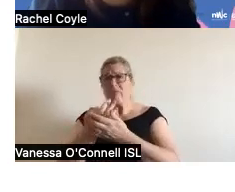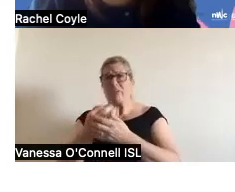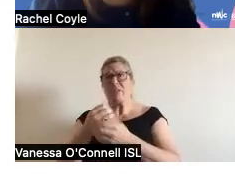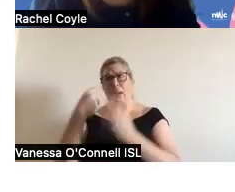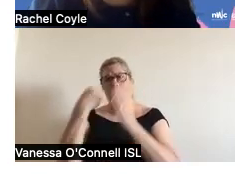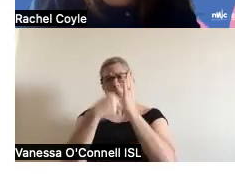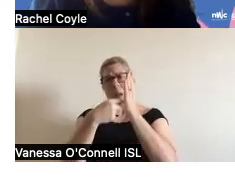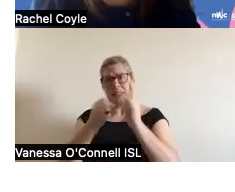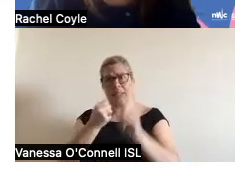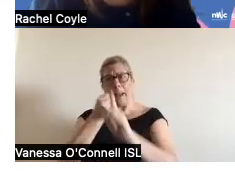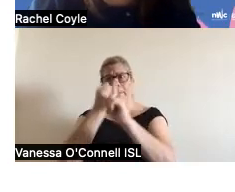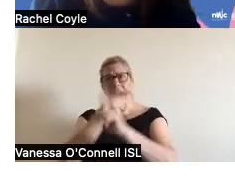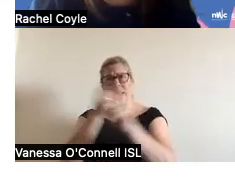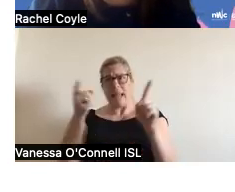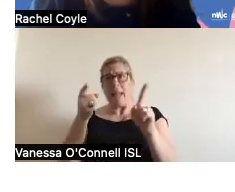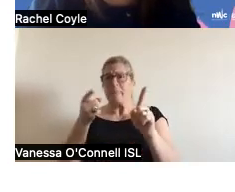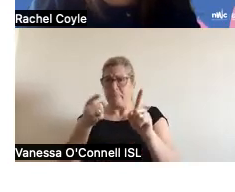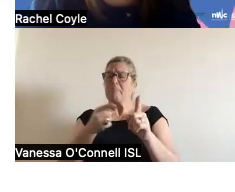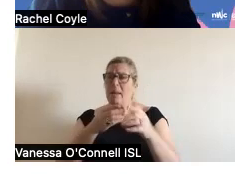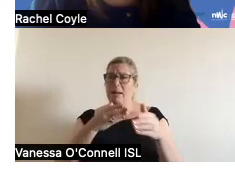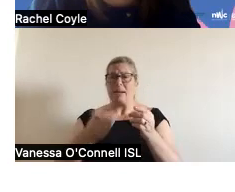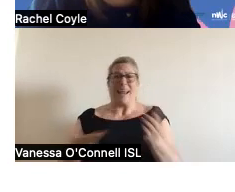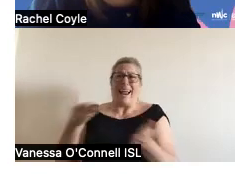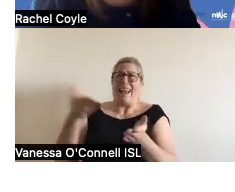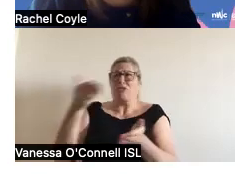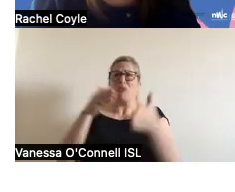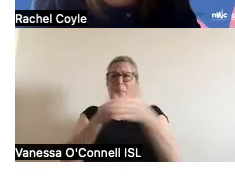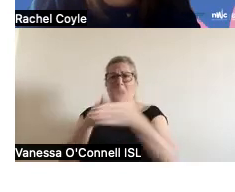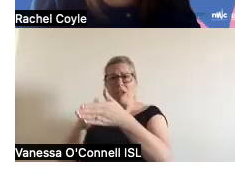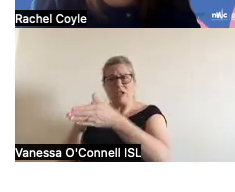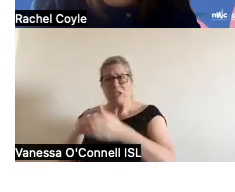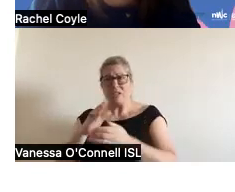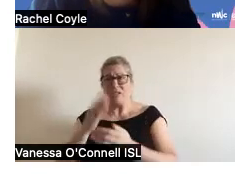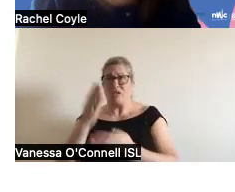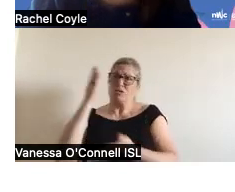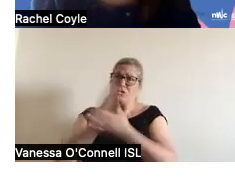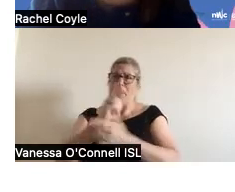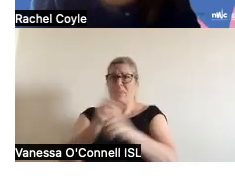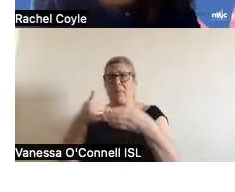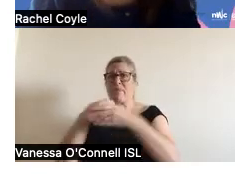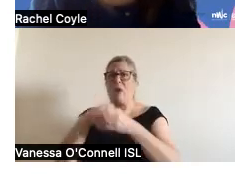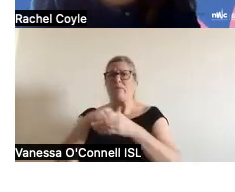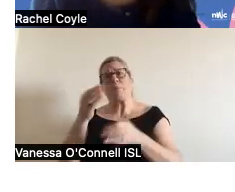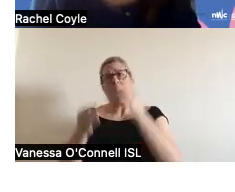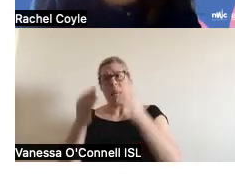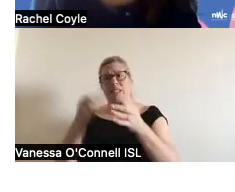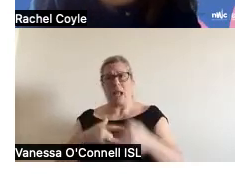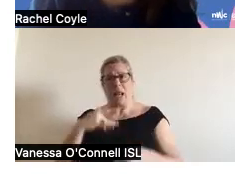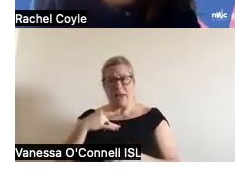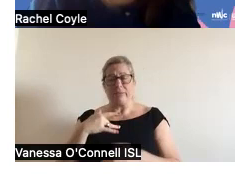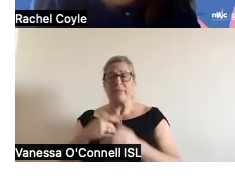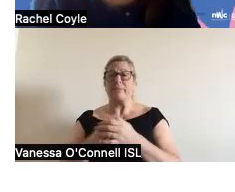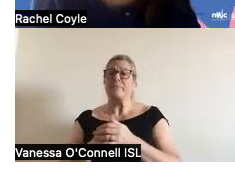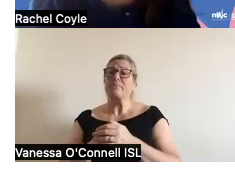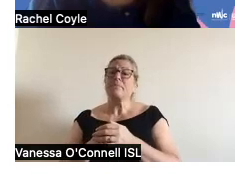face additional barriers in achieving full and equal participation in public and political life. The provision of